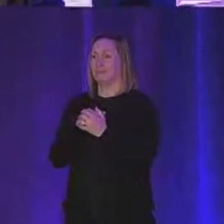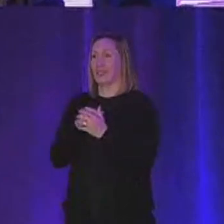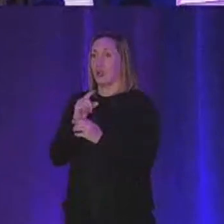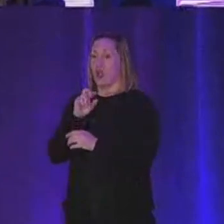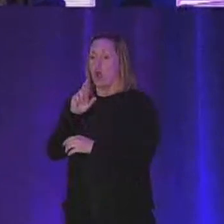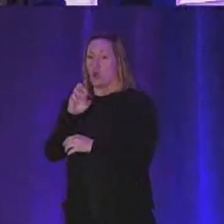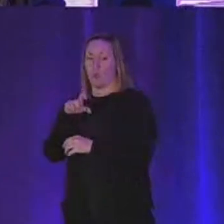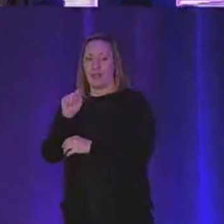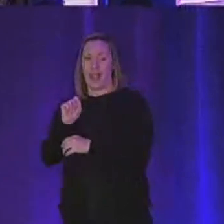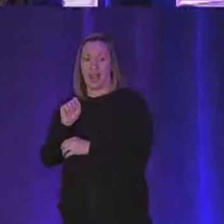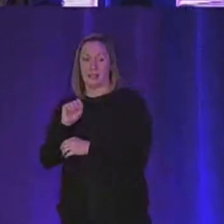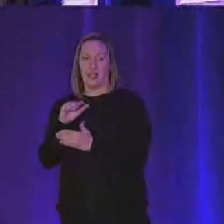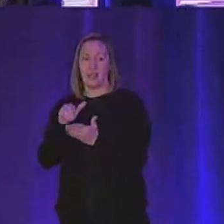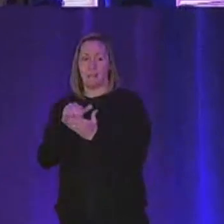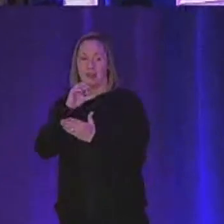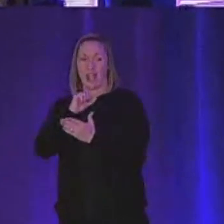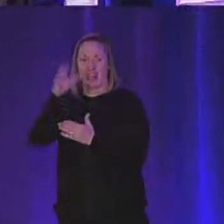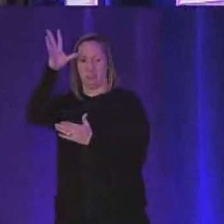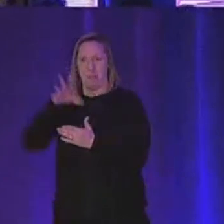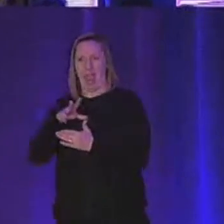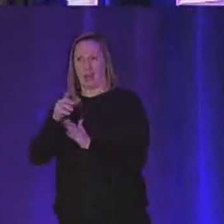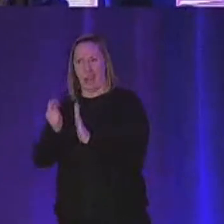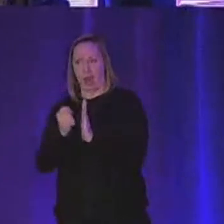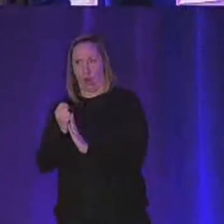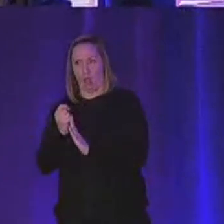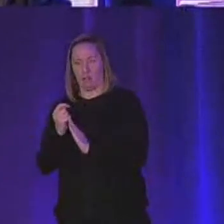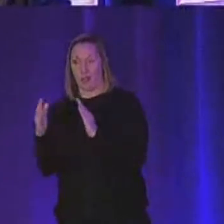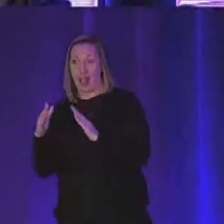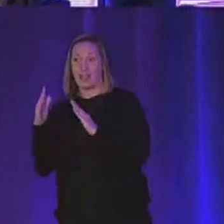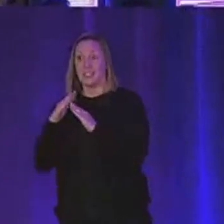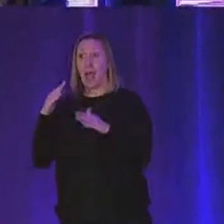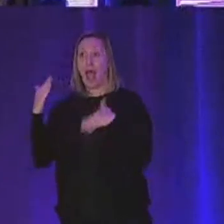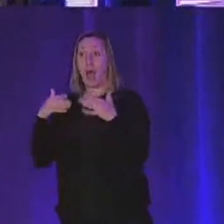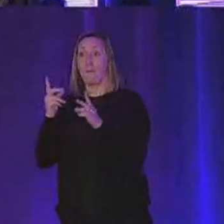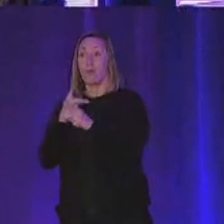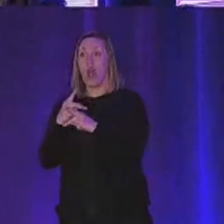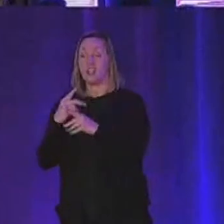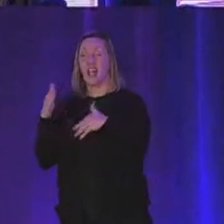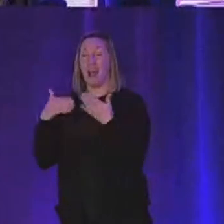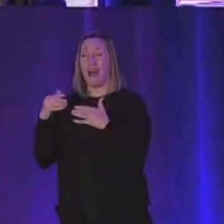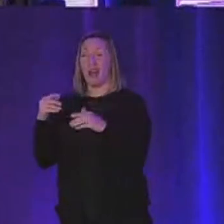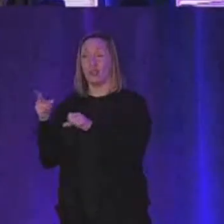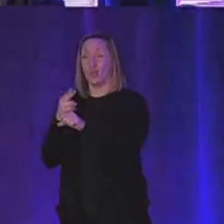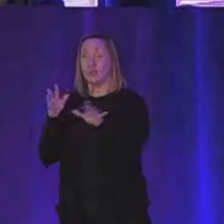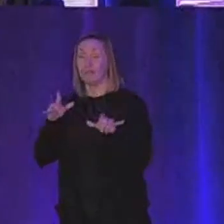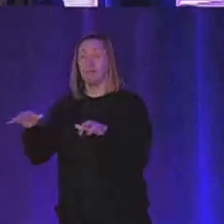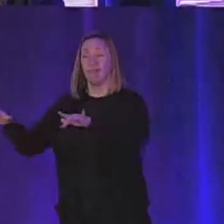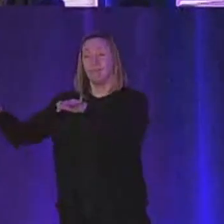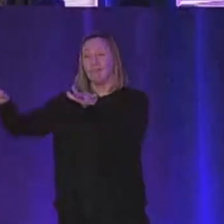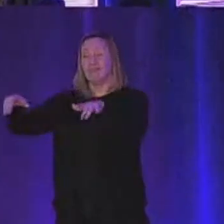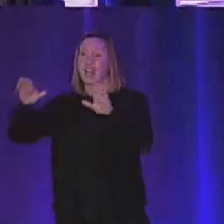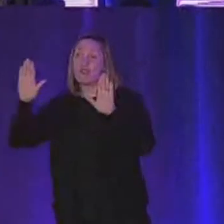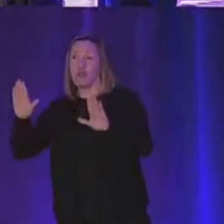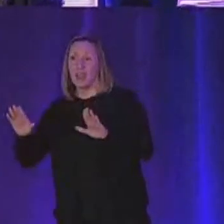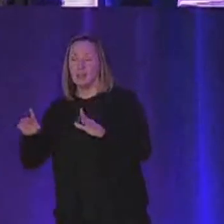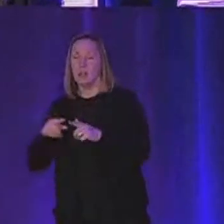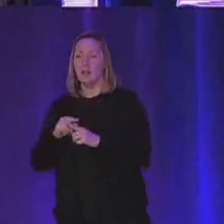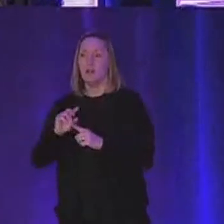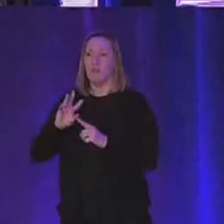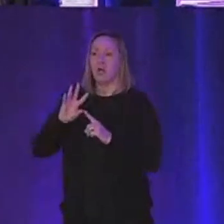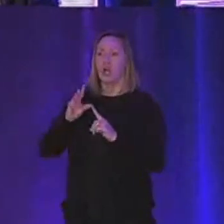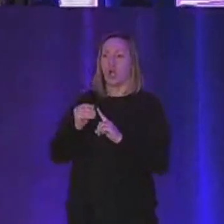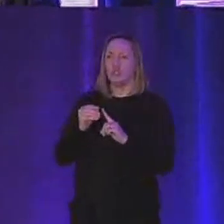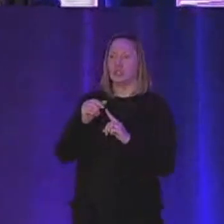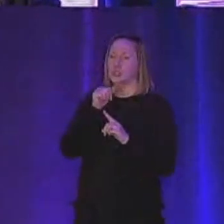in its middle-aged man era, at the top of its economic productivity, meaning used everywhere and really great, but culturally completely